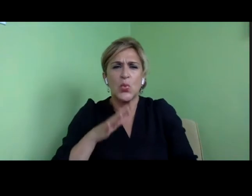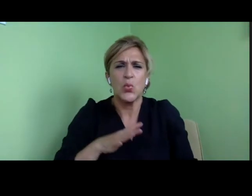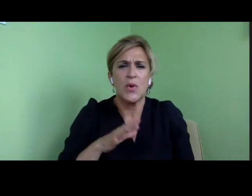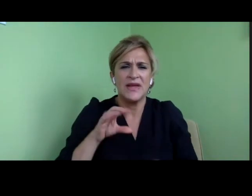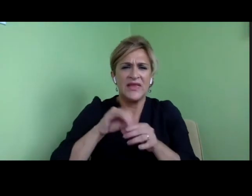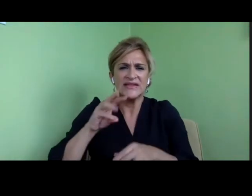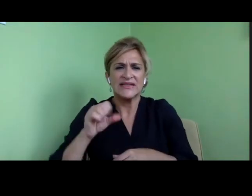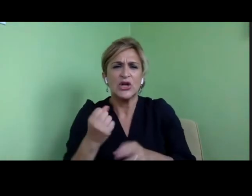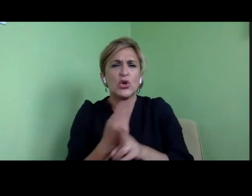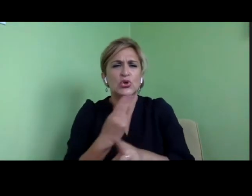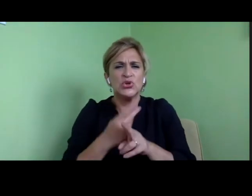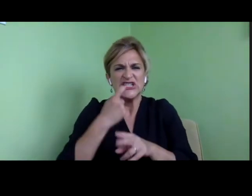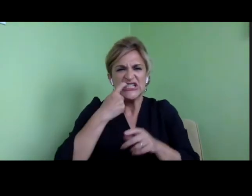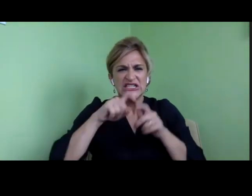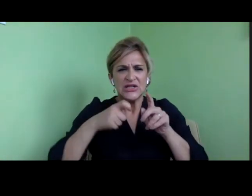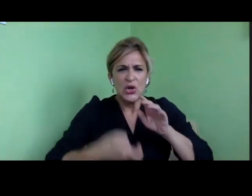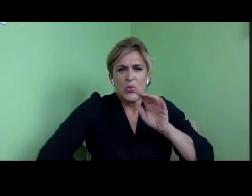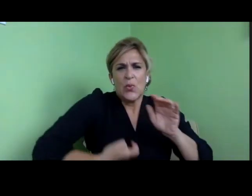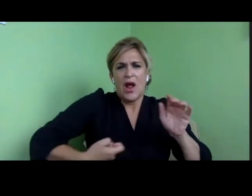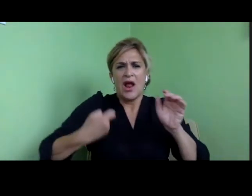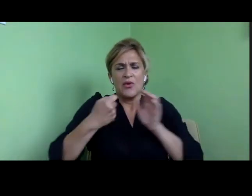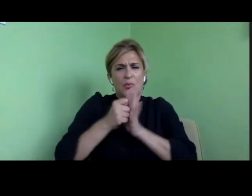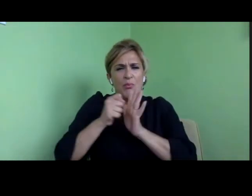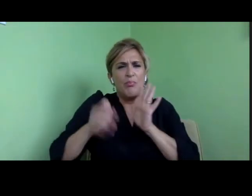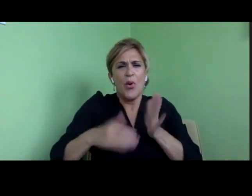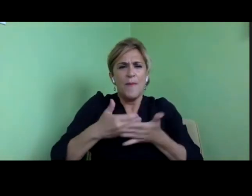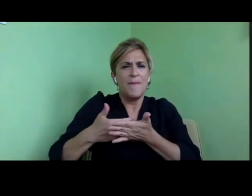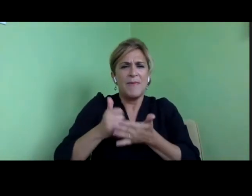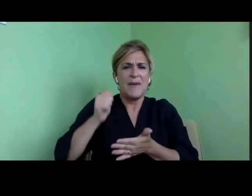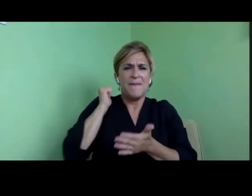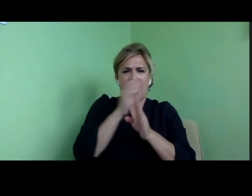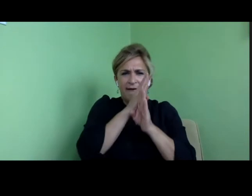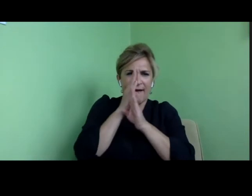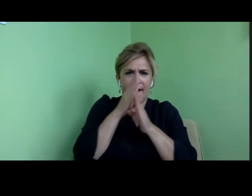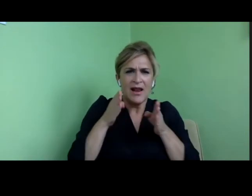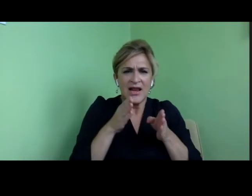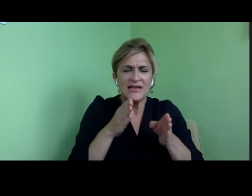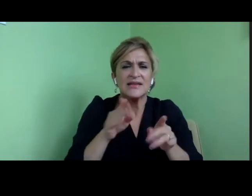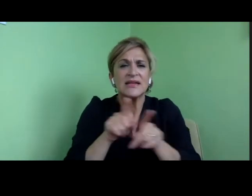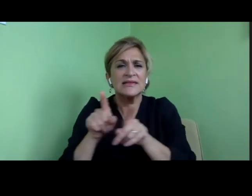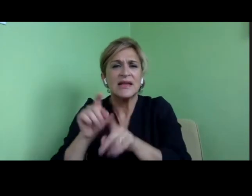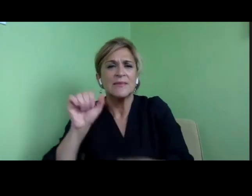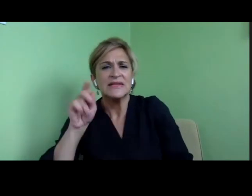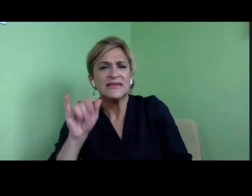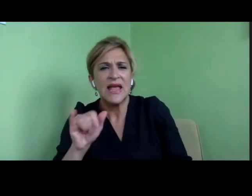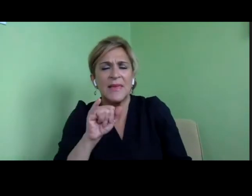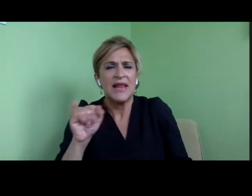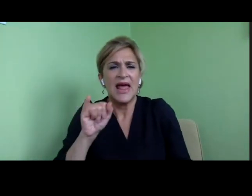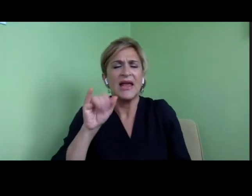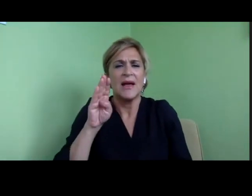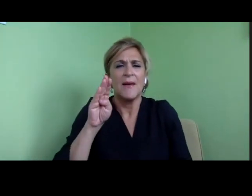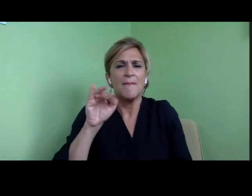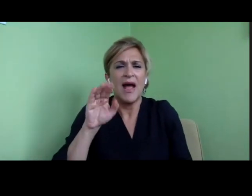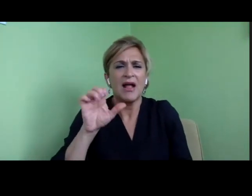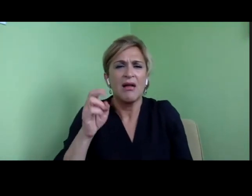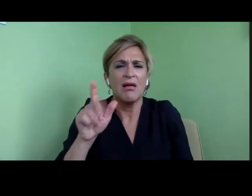hangers and glass to abort in back alleys. Some like Sammy, lover of Michael Brody, father of the Paradise